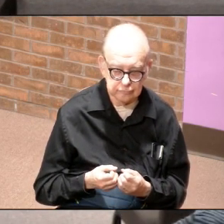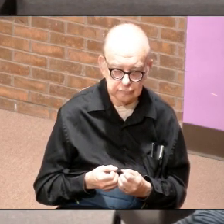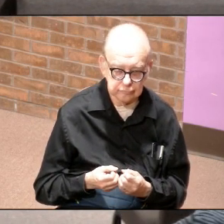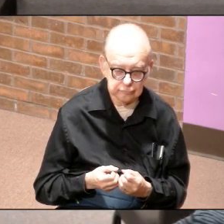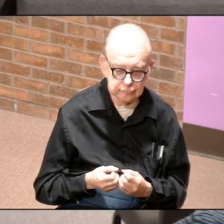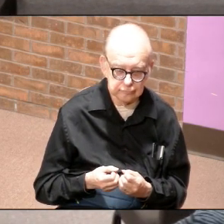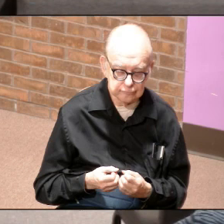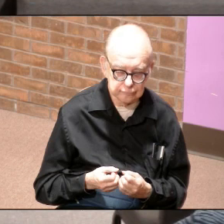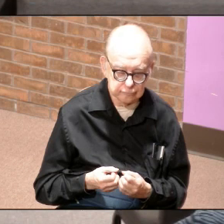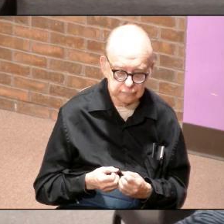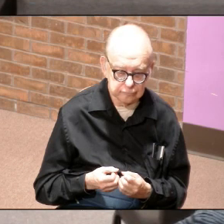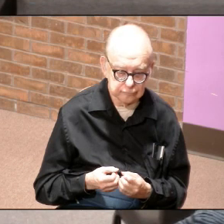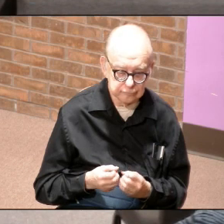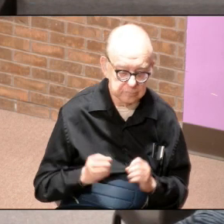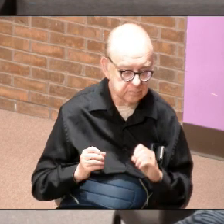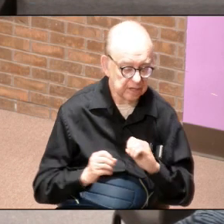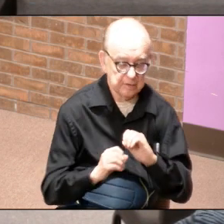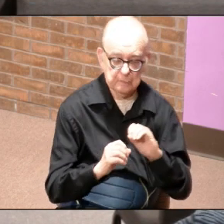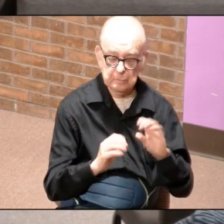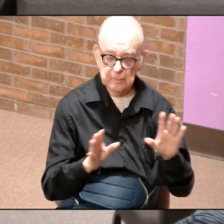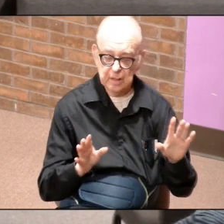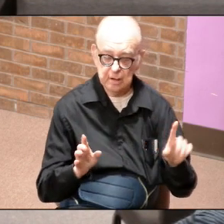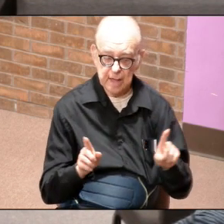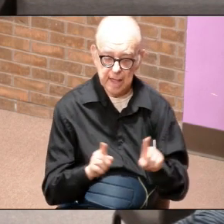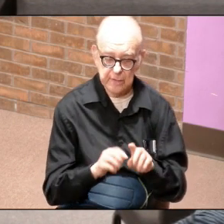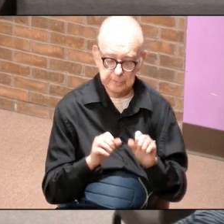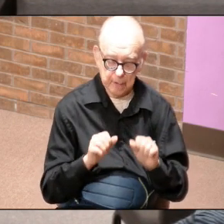And let me be plain as I can say.